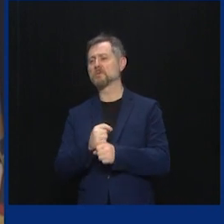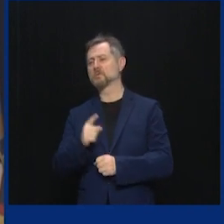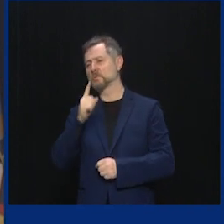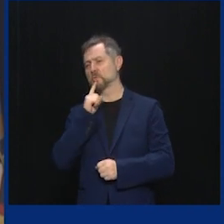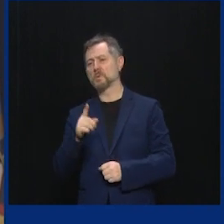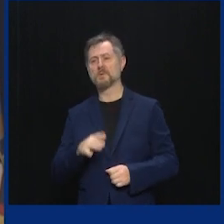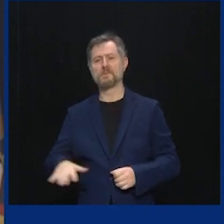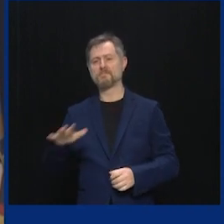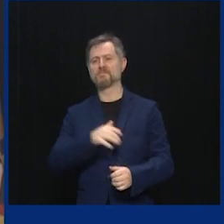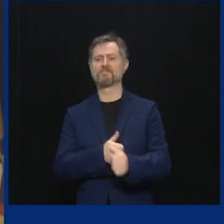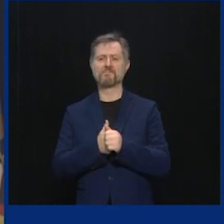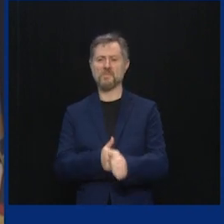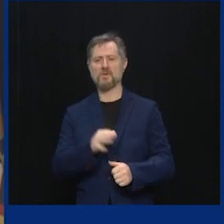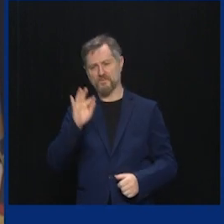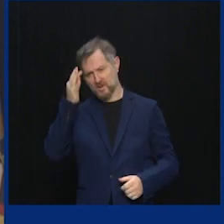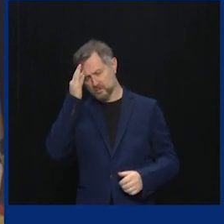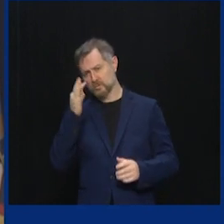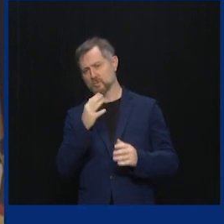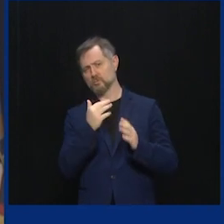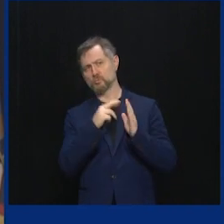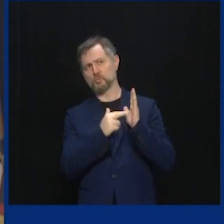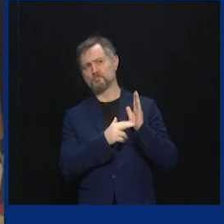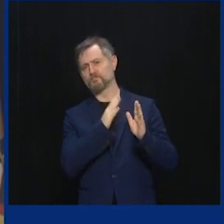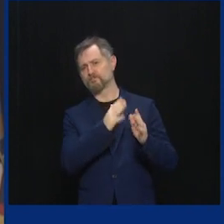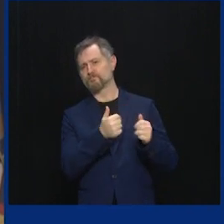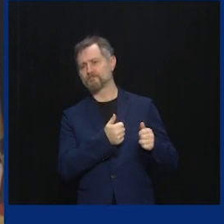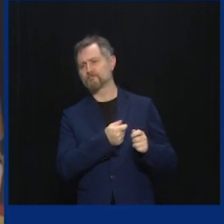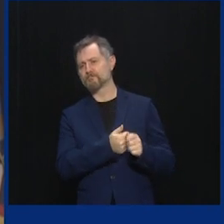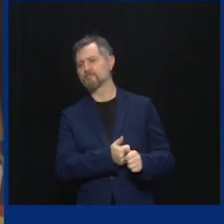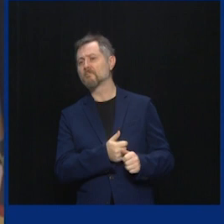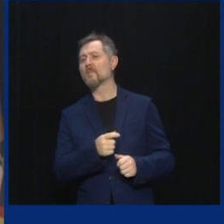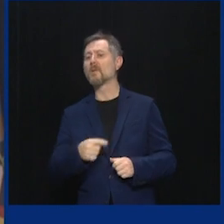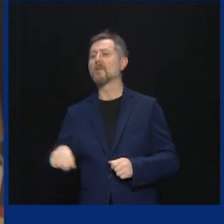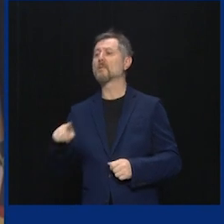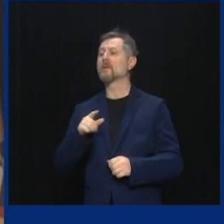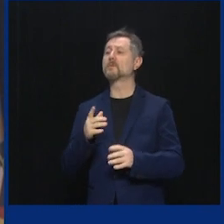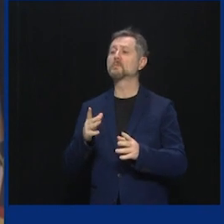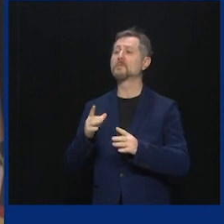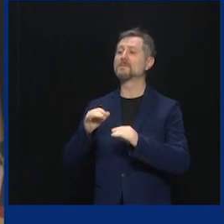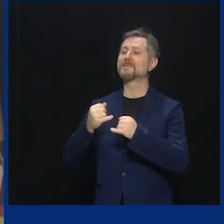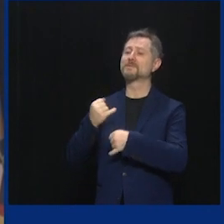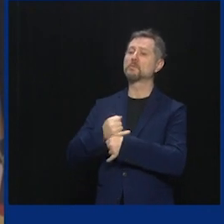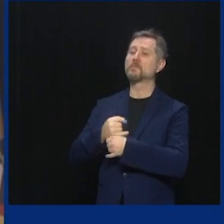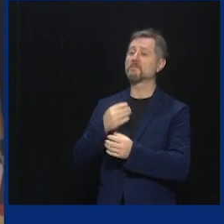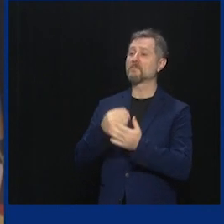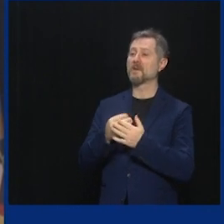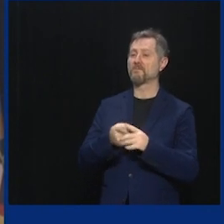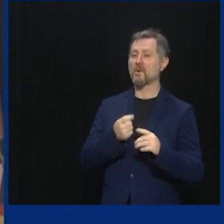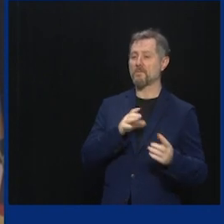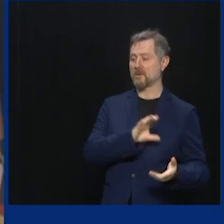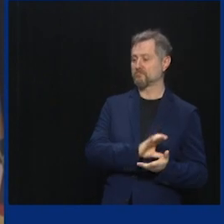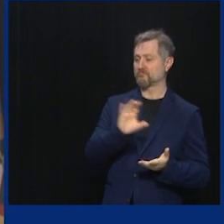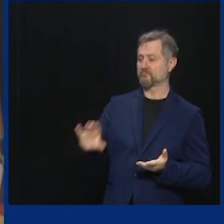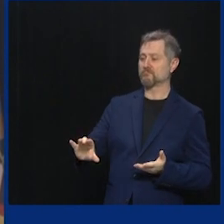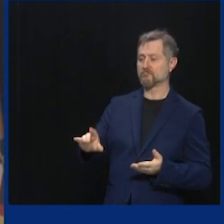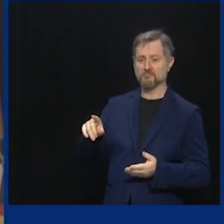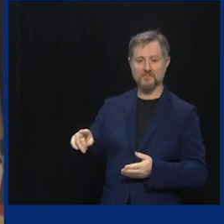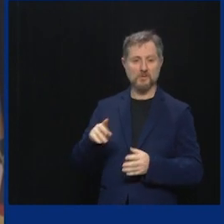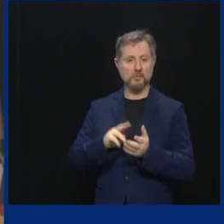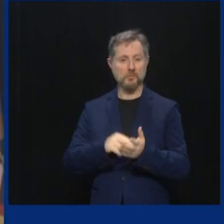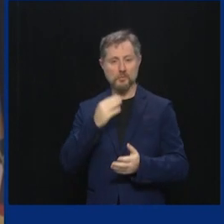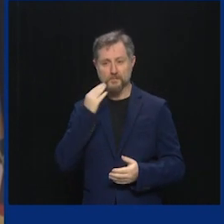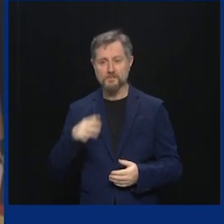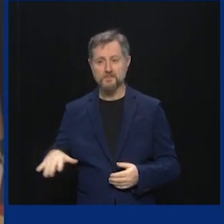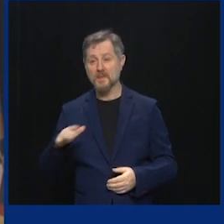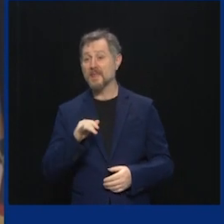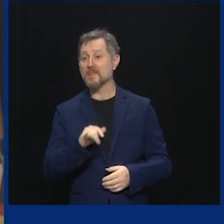federal dictate. I mean, these are federally funded institutions primarily, and we've had to follow their directive to allow any guests in. And that was in response